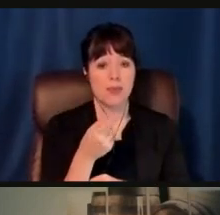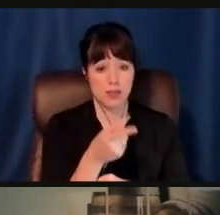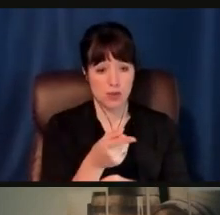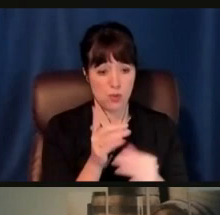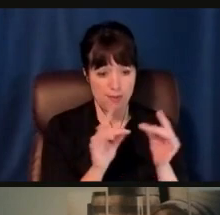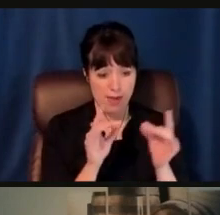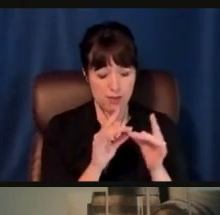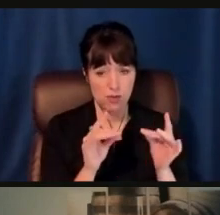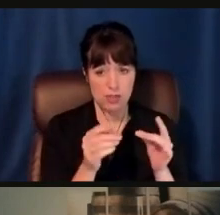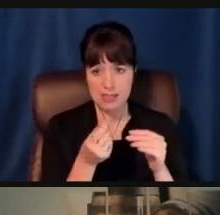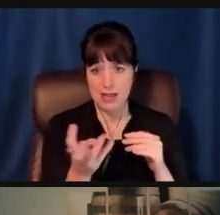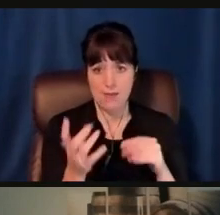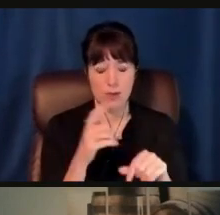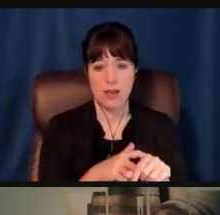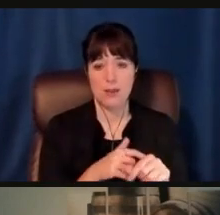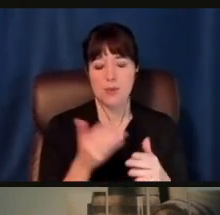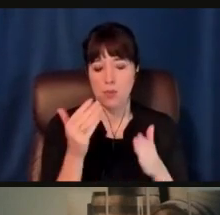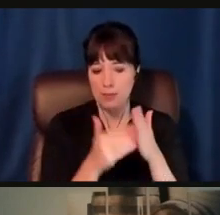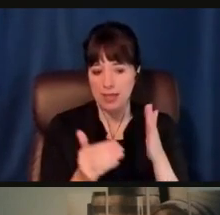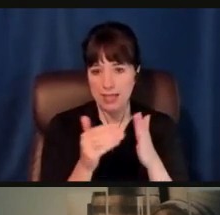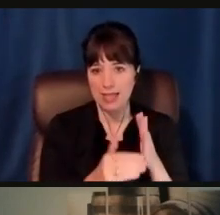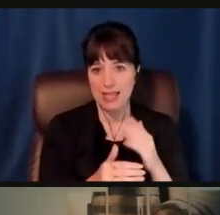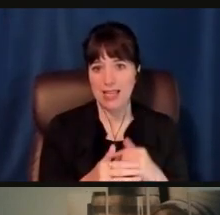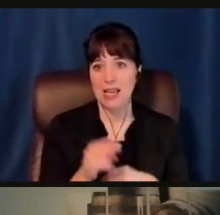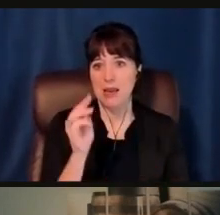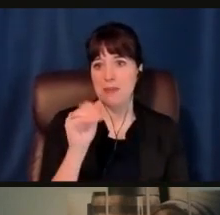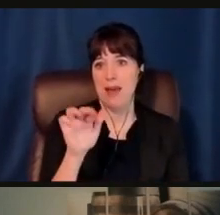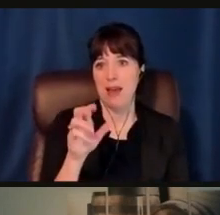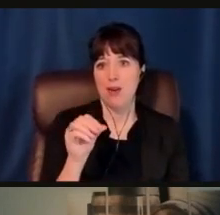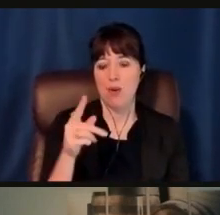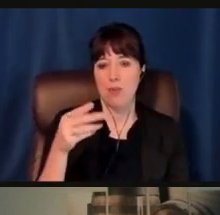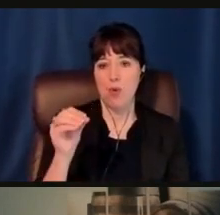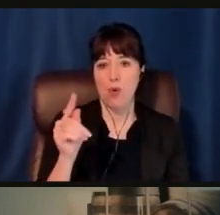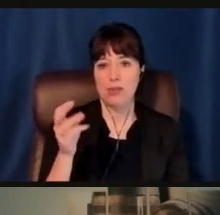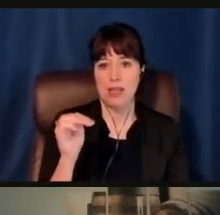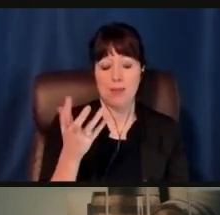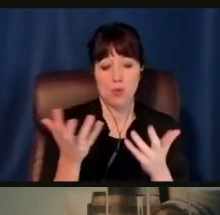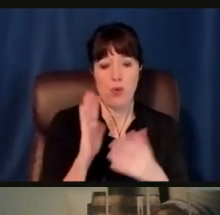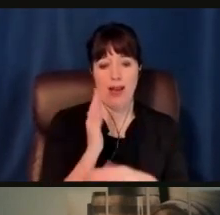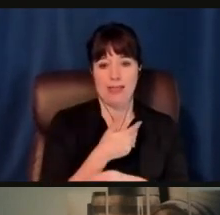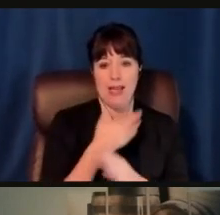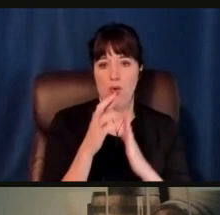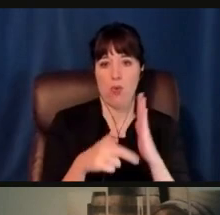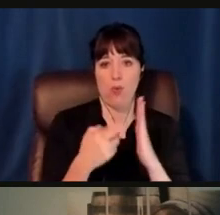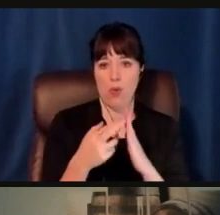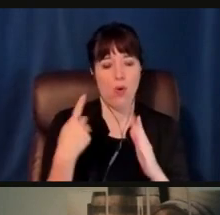mentioned several times repeatedly, Mayor Pro Tem, in terms of what our role is, like